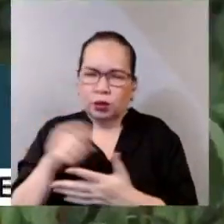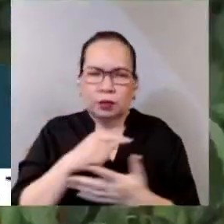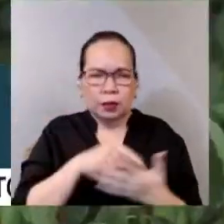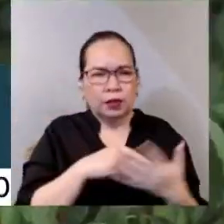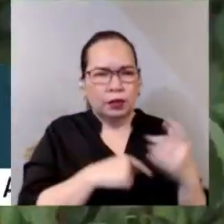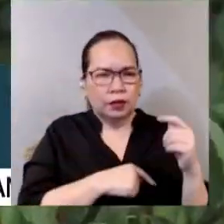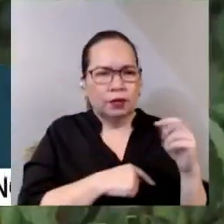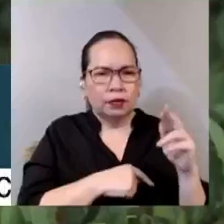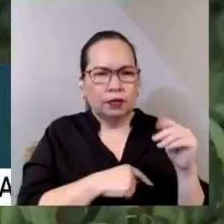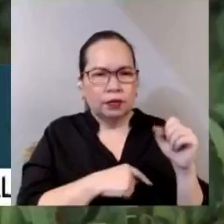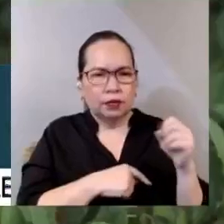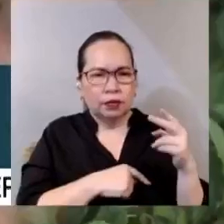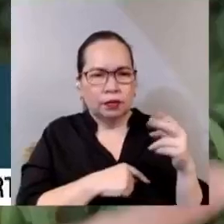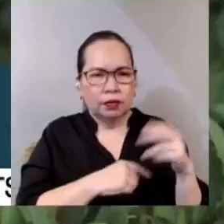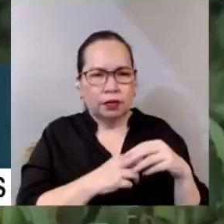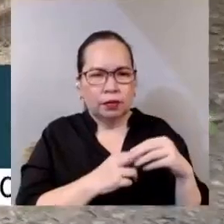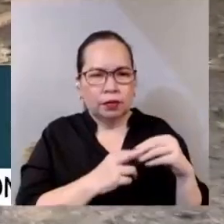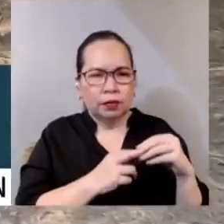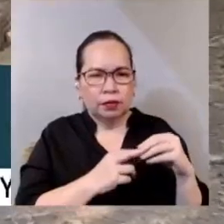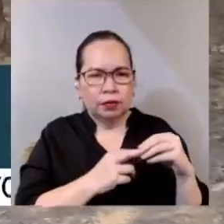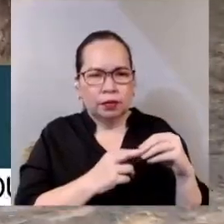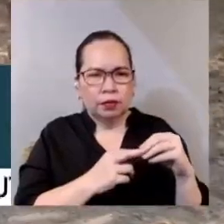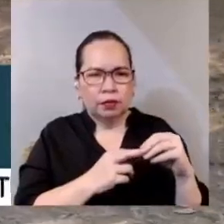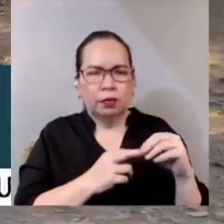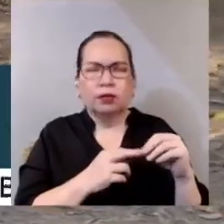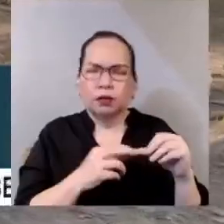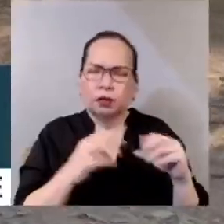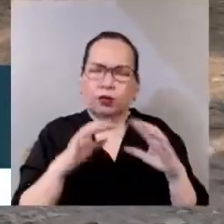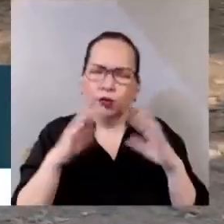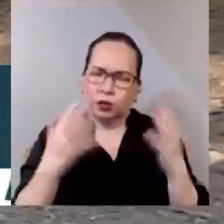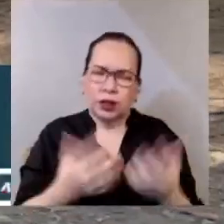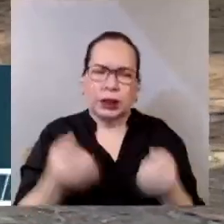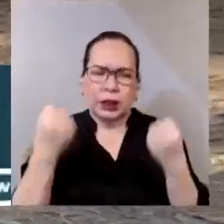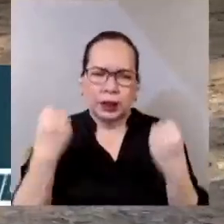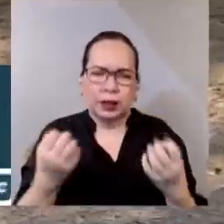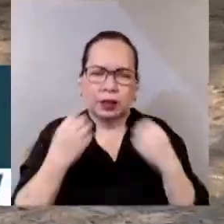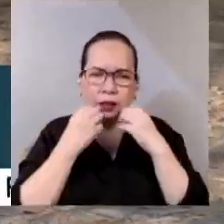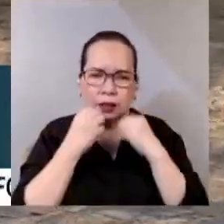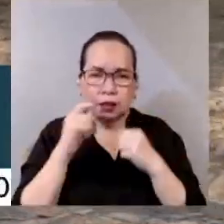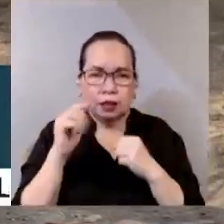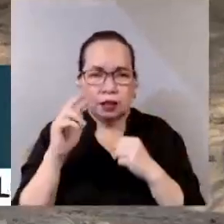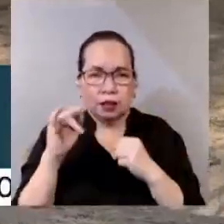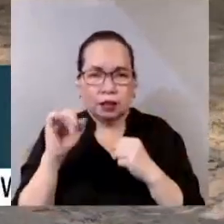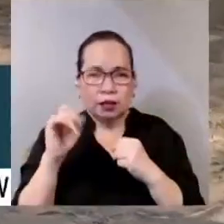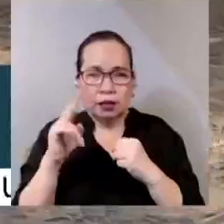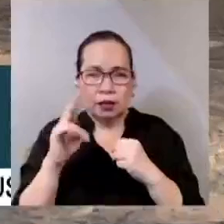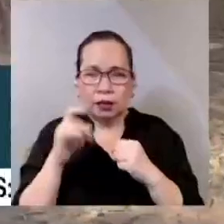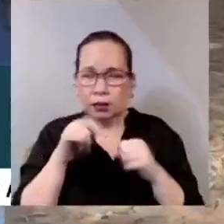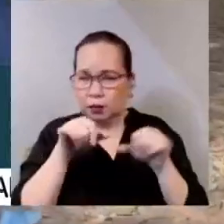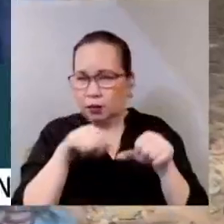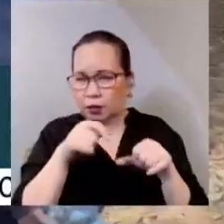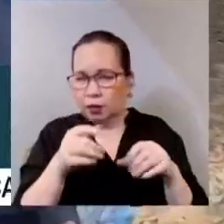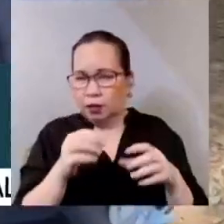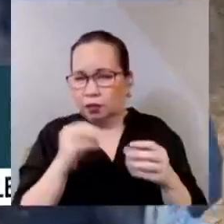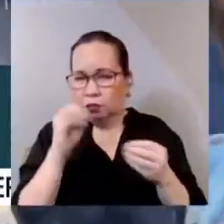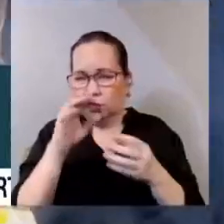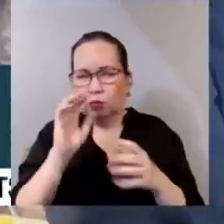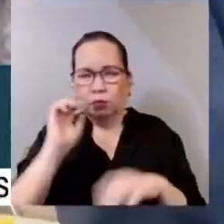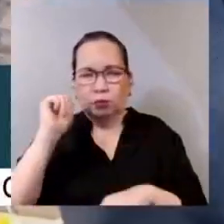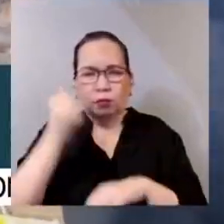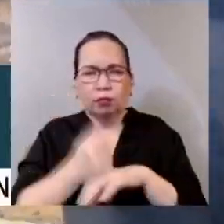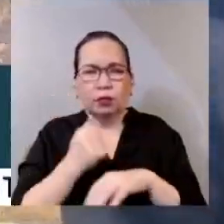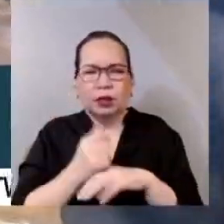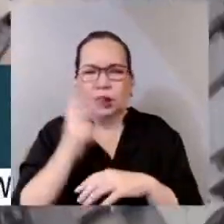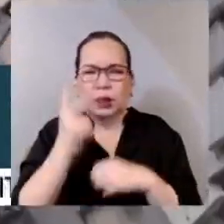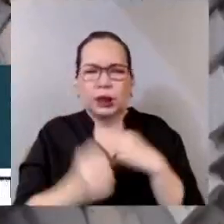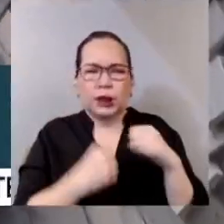it's filled with treasure. The Giant Trolls exhibition is planned to last for 3 years. Dambo says his sculptures often